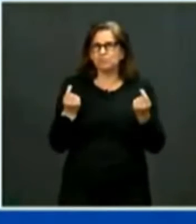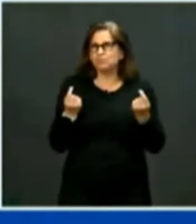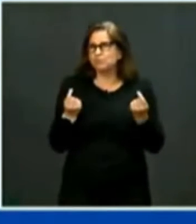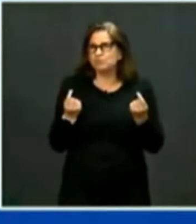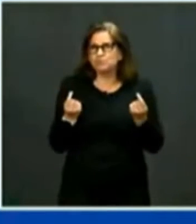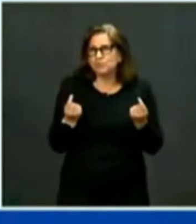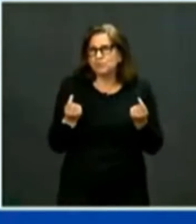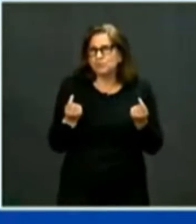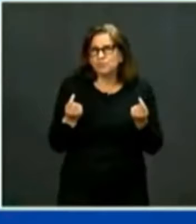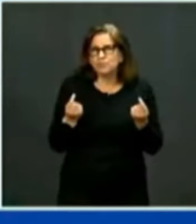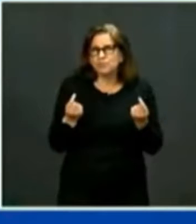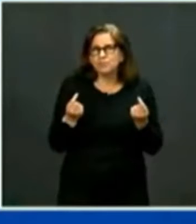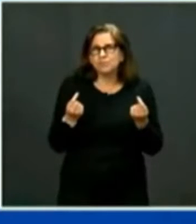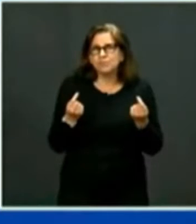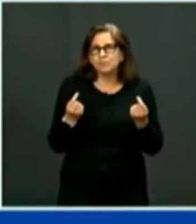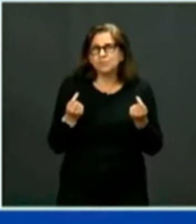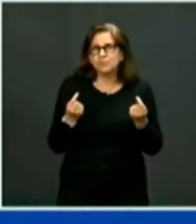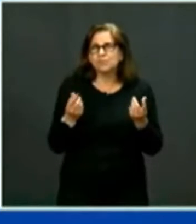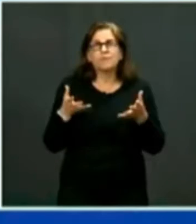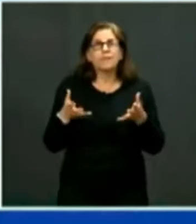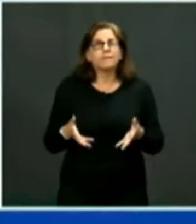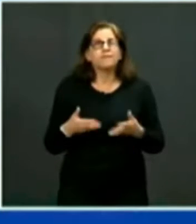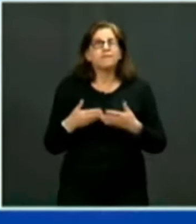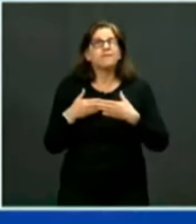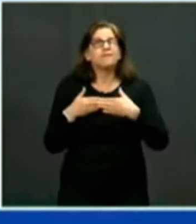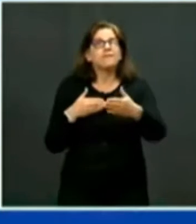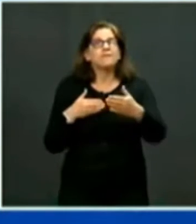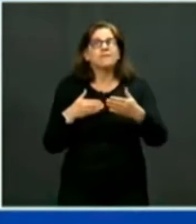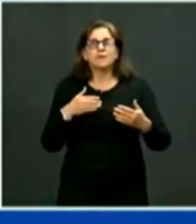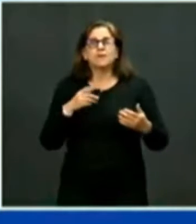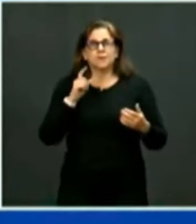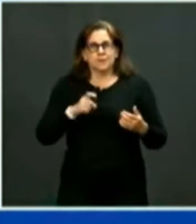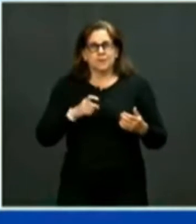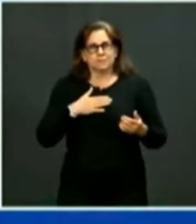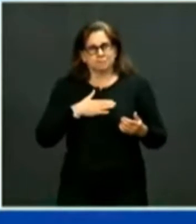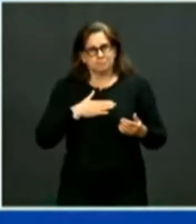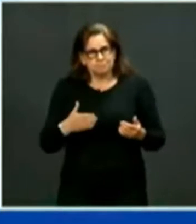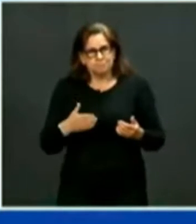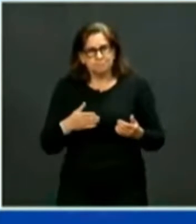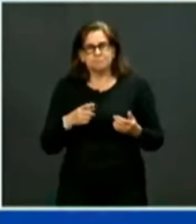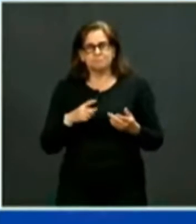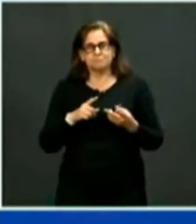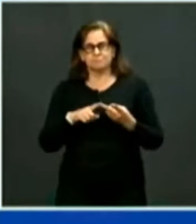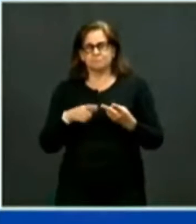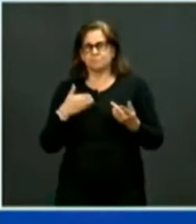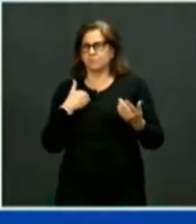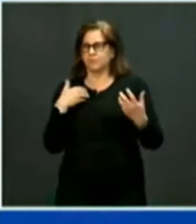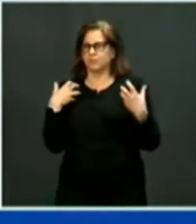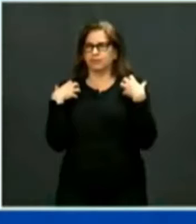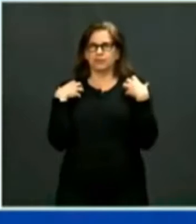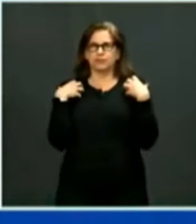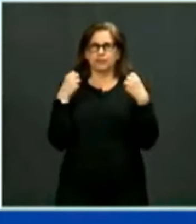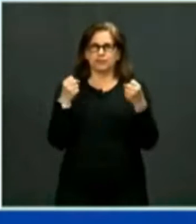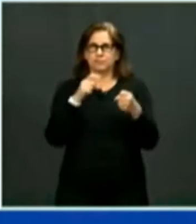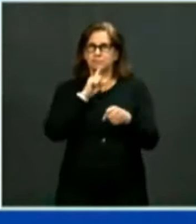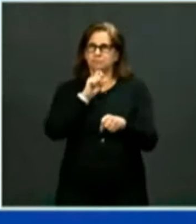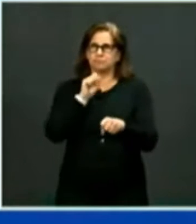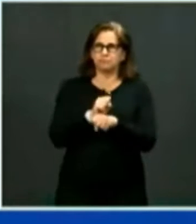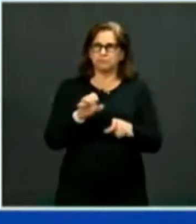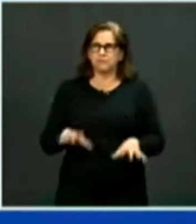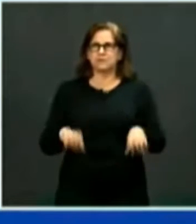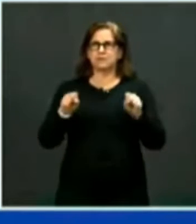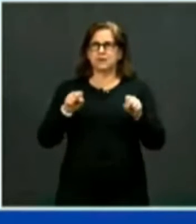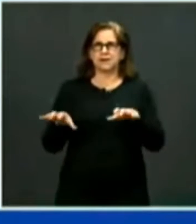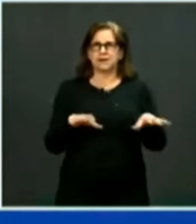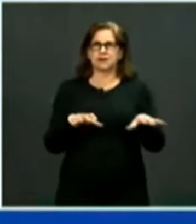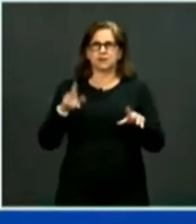will and the courage to act. I have the will and the courage to act. I shot you.